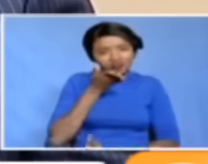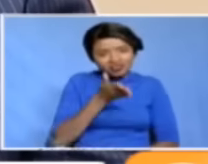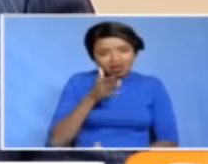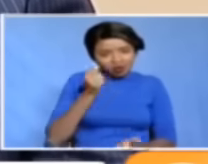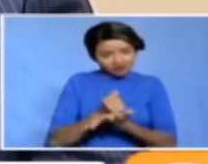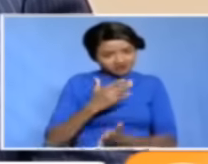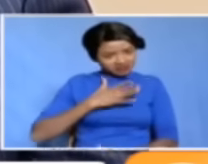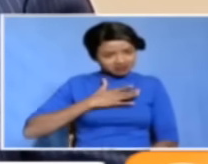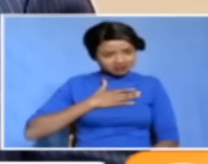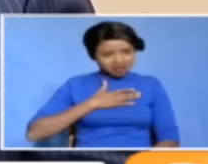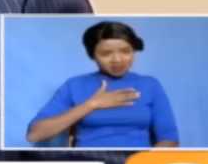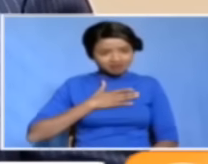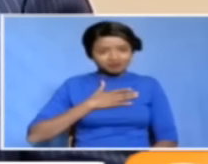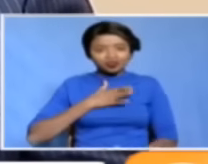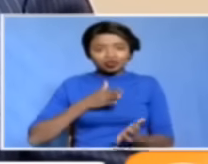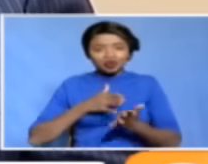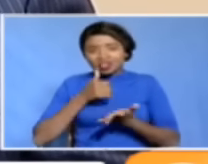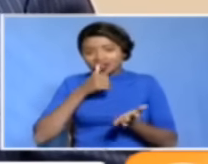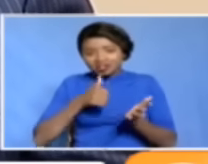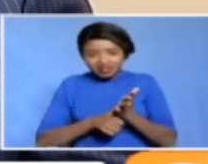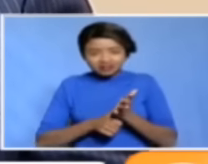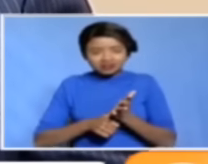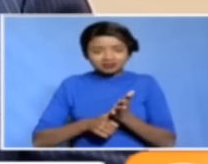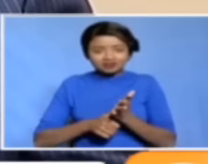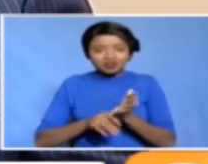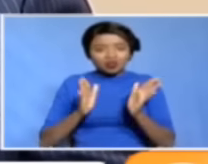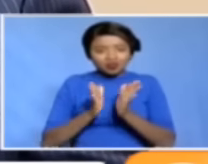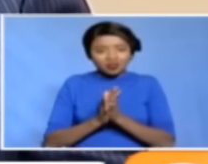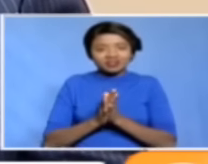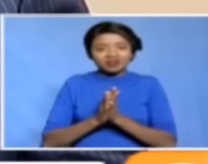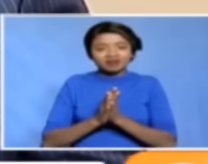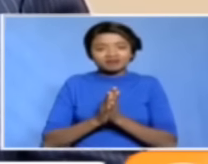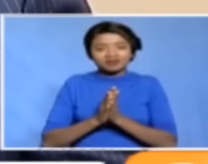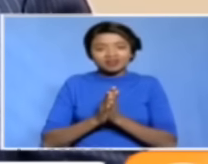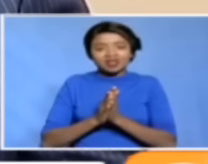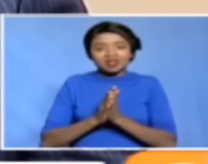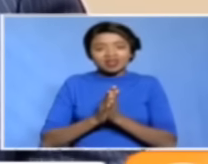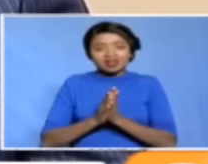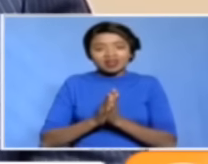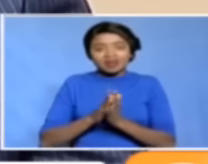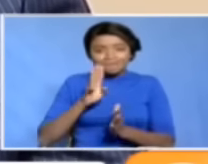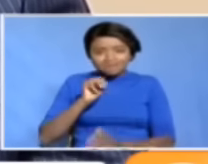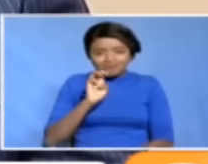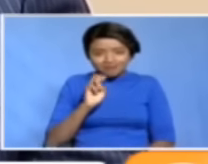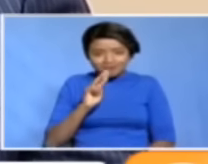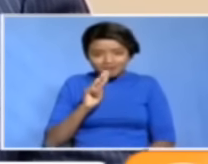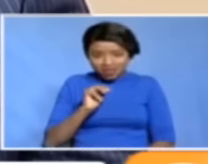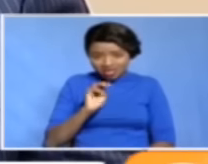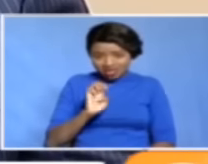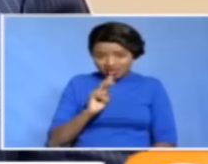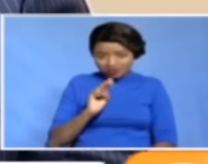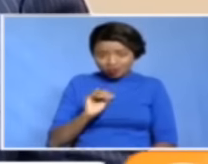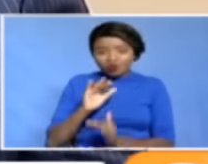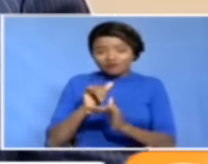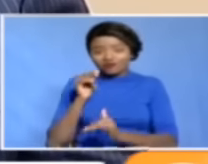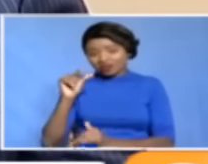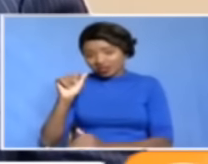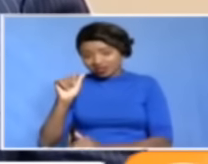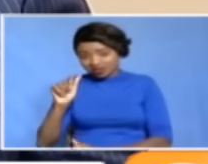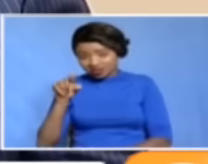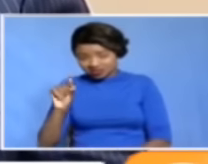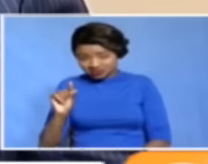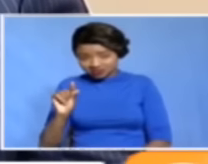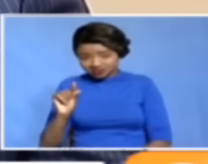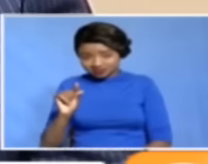office by a letter with the cabinet memo by the attorney general. Secondly, the other minister who deals with my